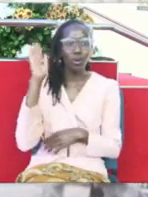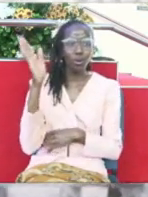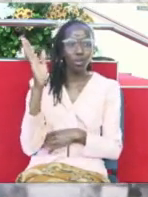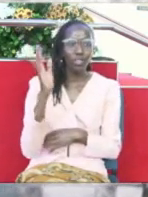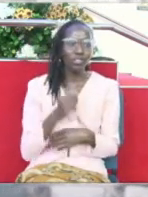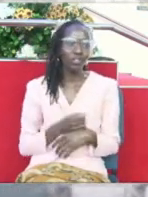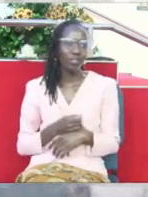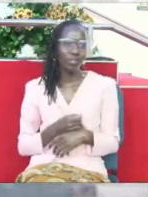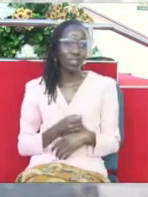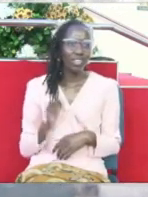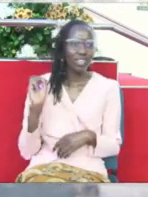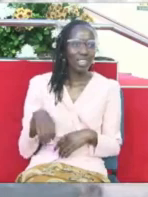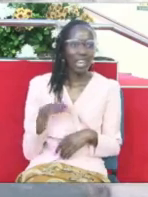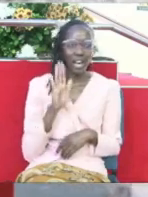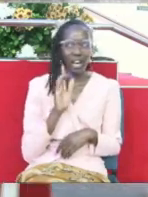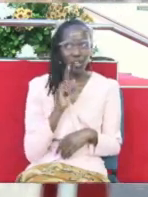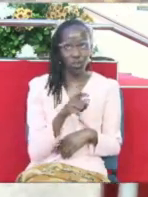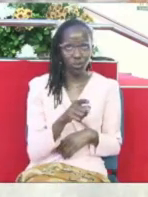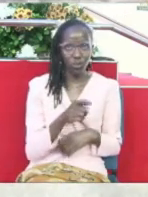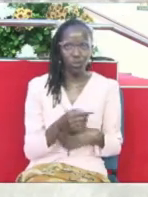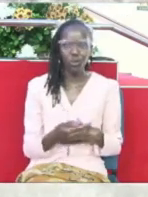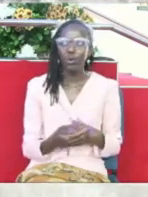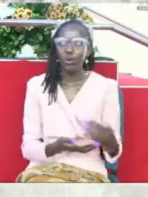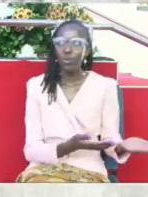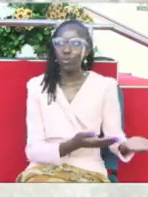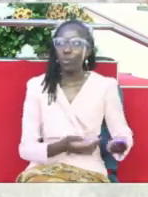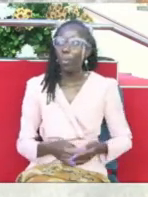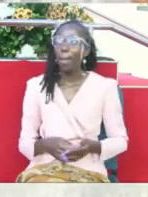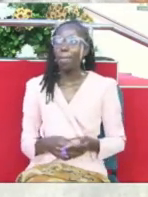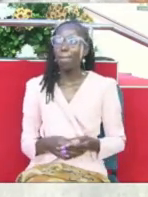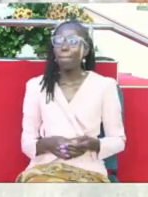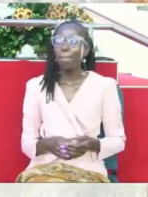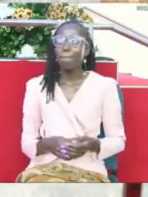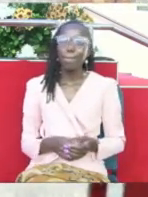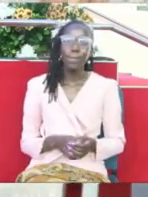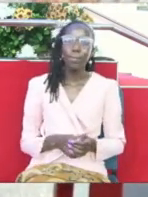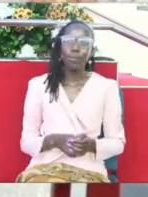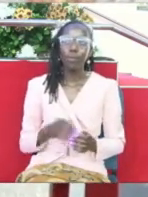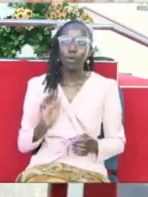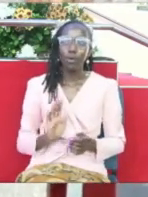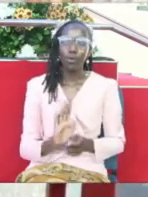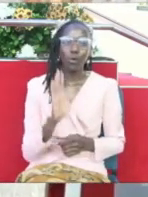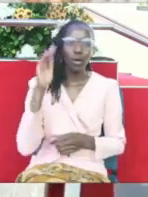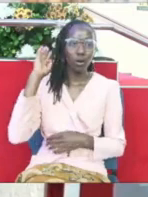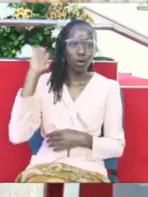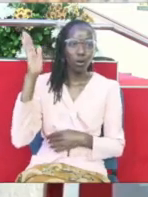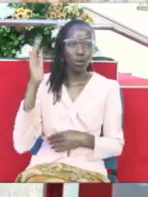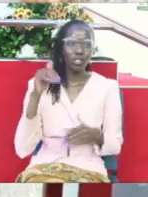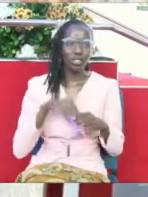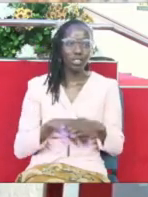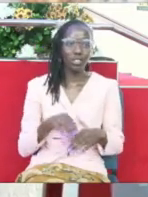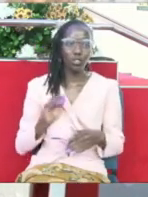unaweza ukamtambulisha kwa jirani yako? Are you able to introduce him to your family? Je, unaweza ukamtambulisha kwa familia yako? What is his